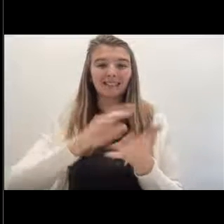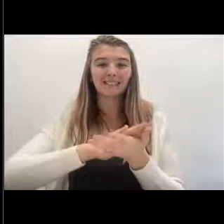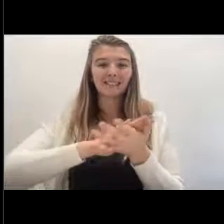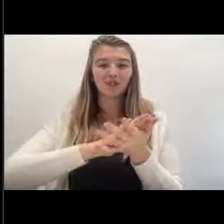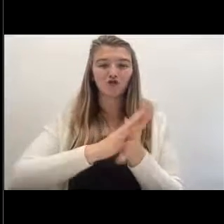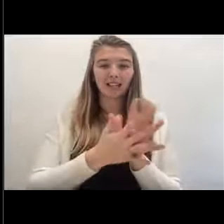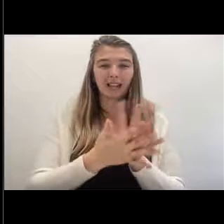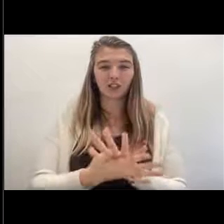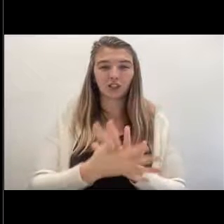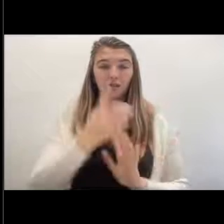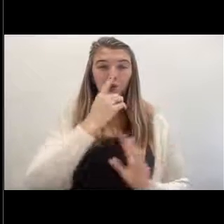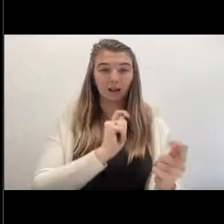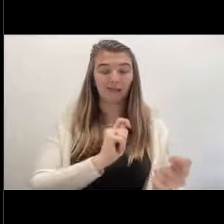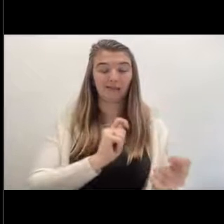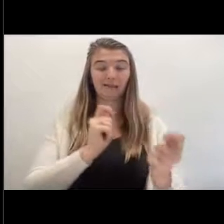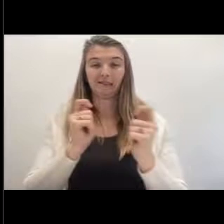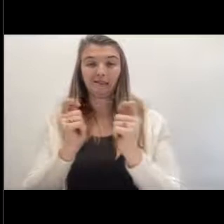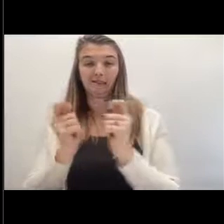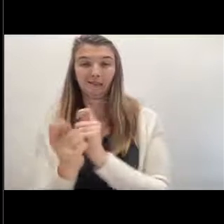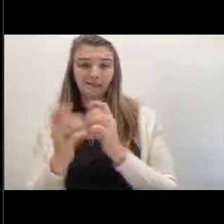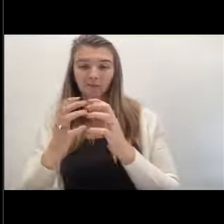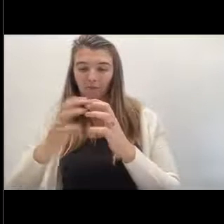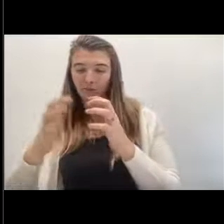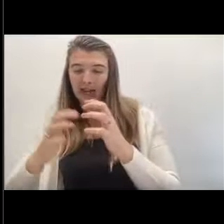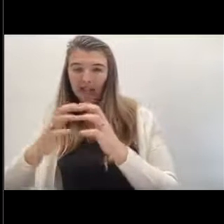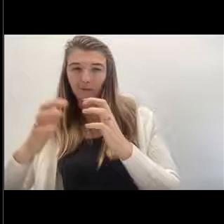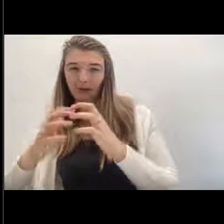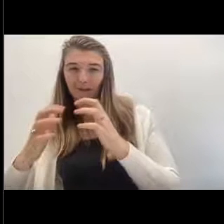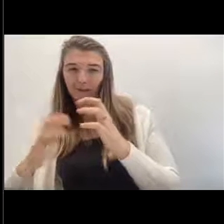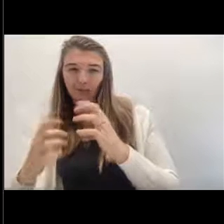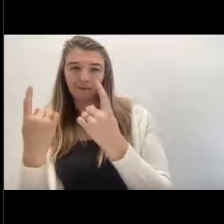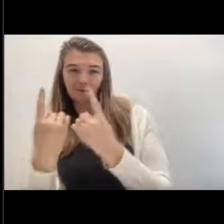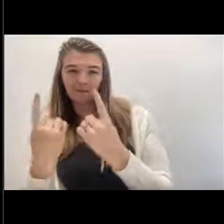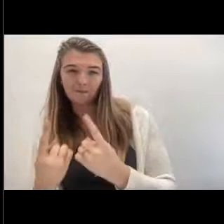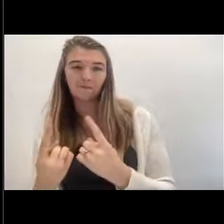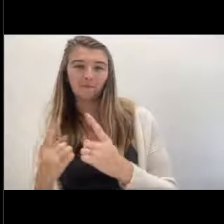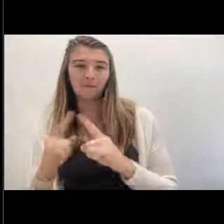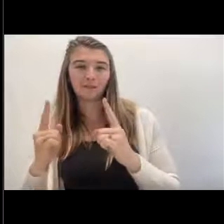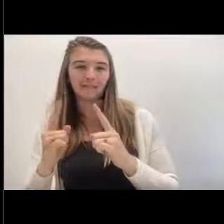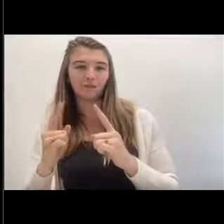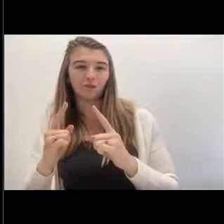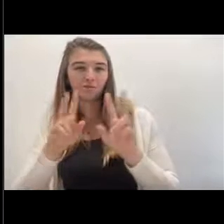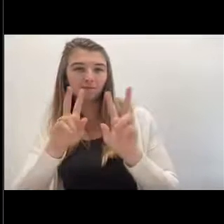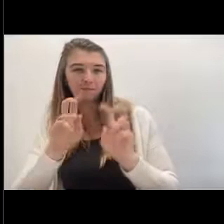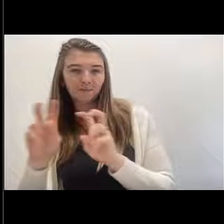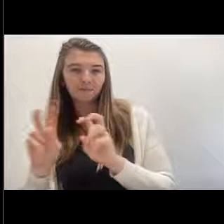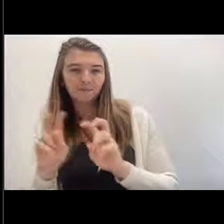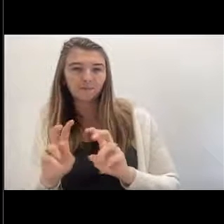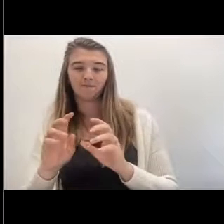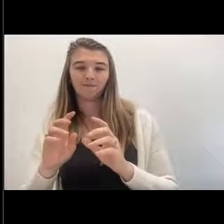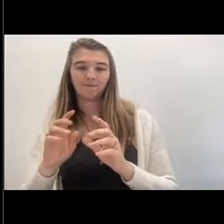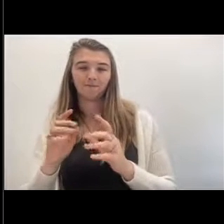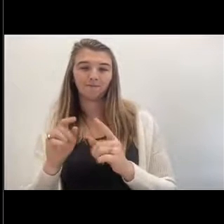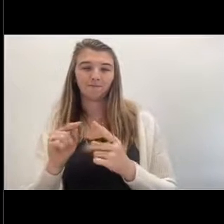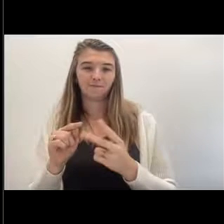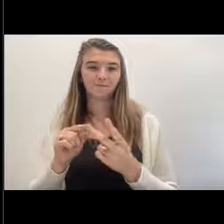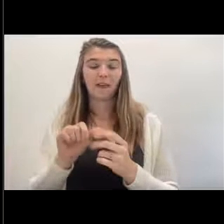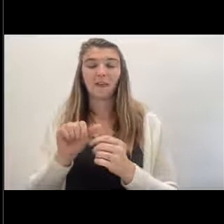which are here shown, ethylene glycol and terephthalic acid. And then again, we can use this to feed our